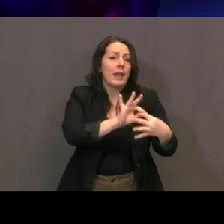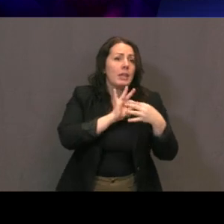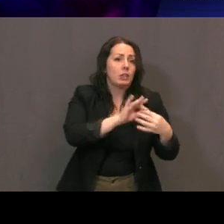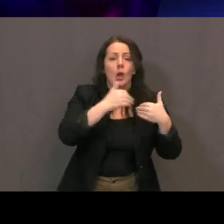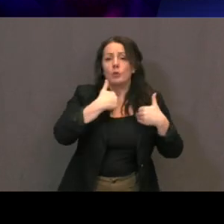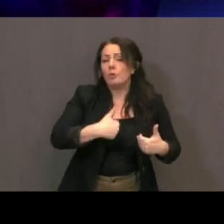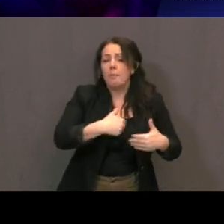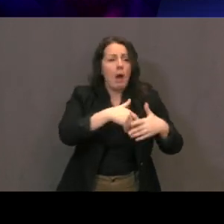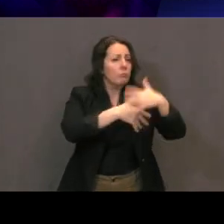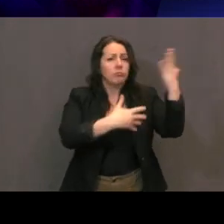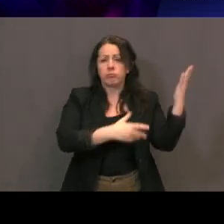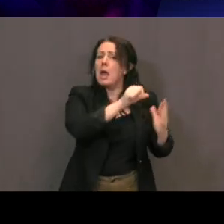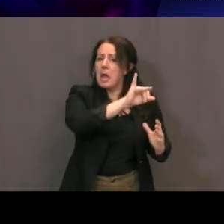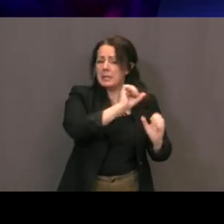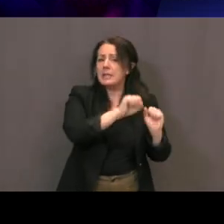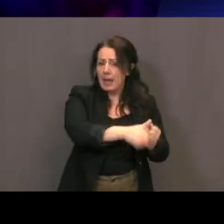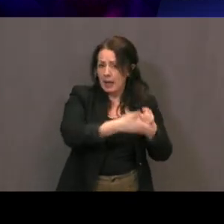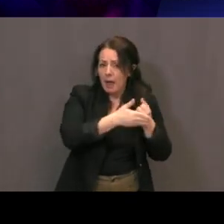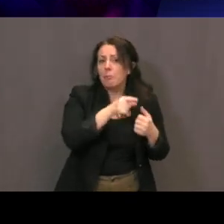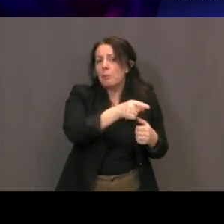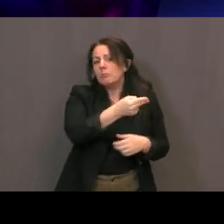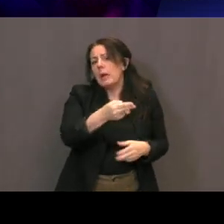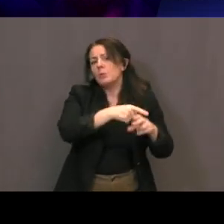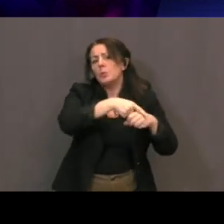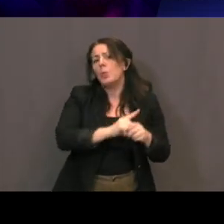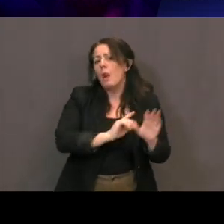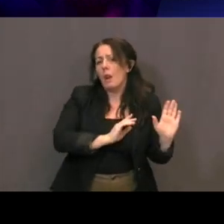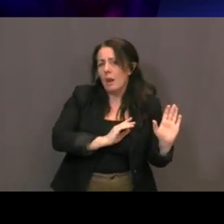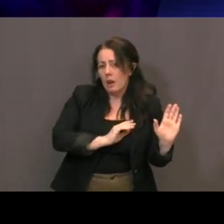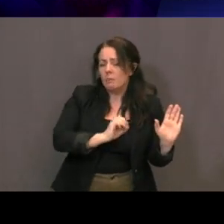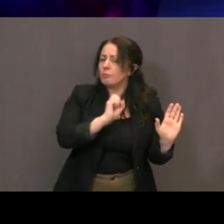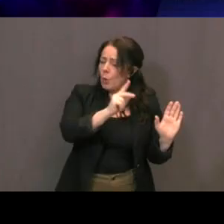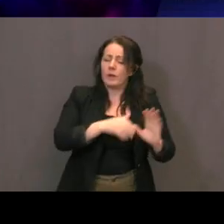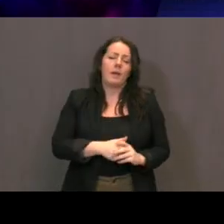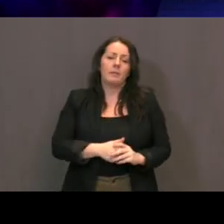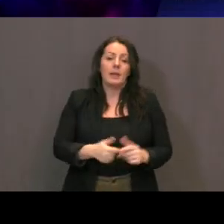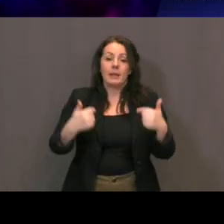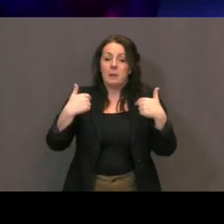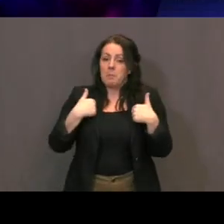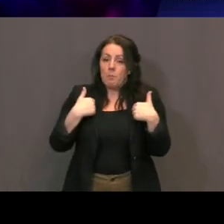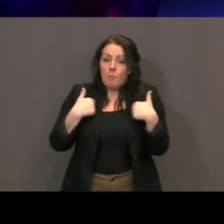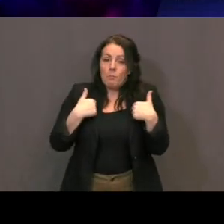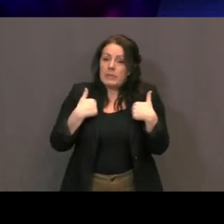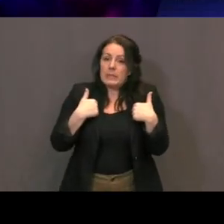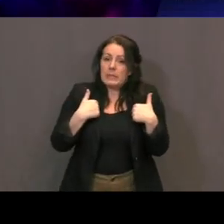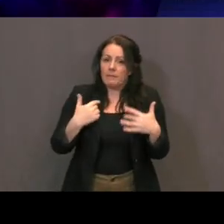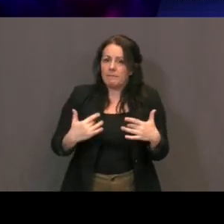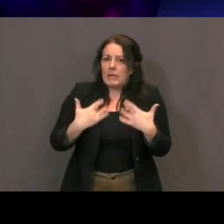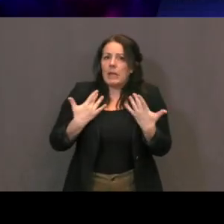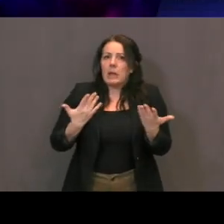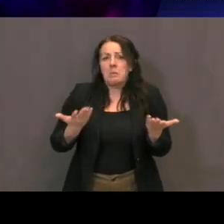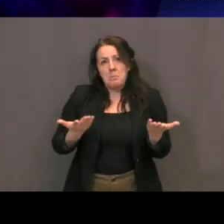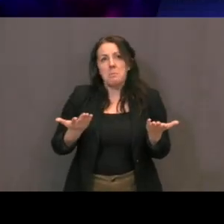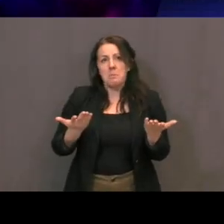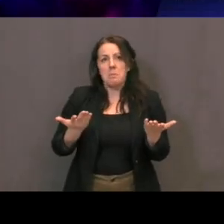of course, this is based on the fact that I believe that our human potential, we have